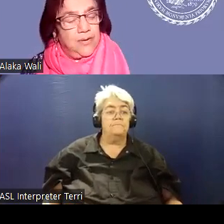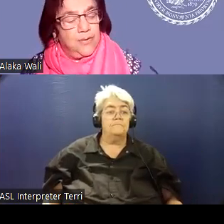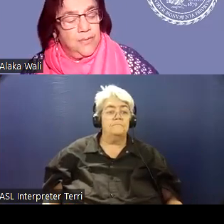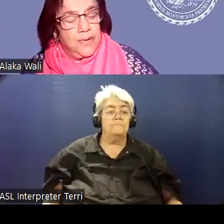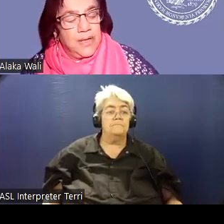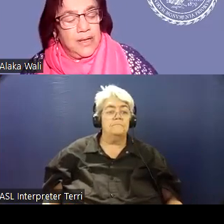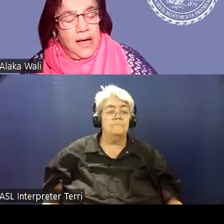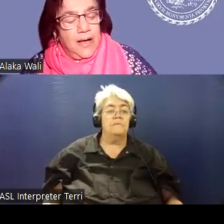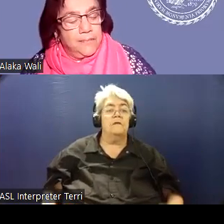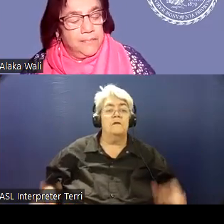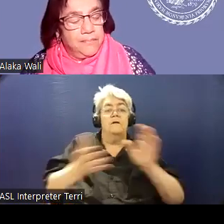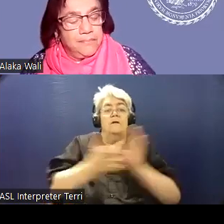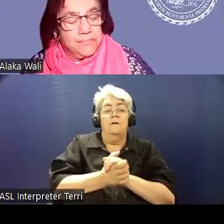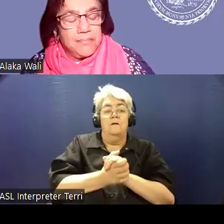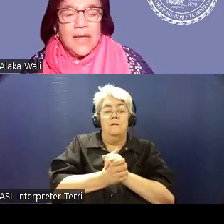So